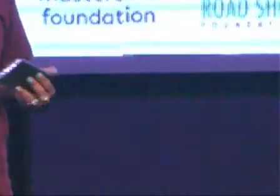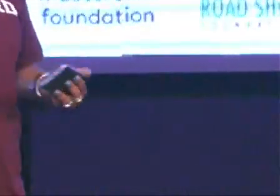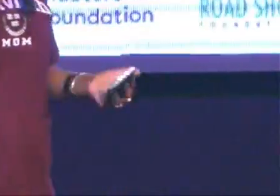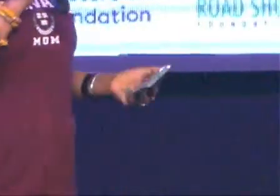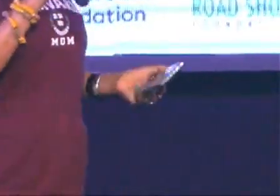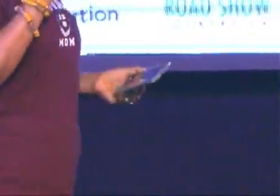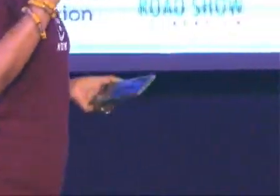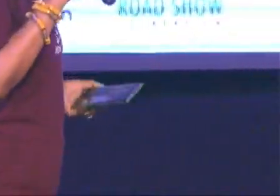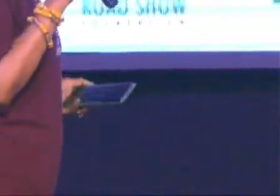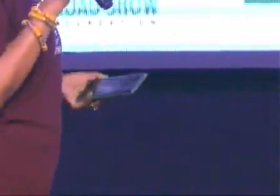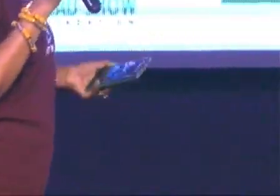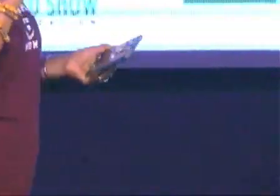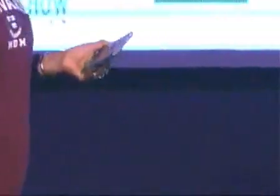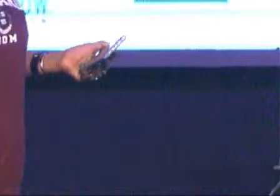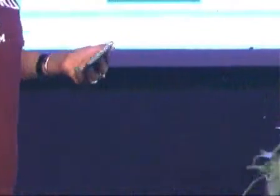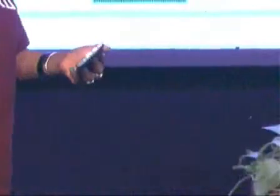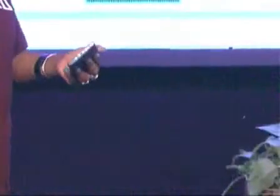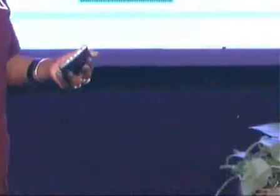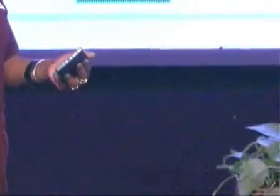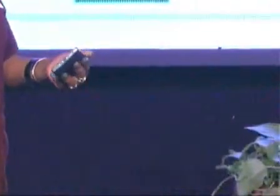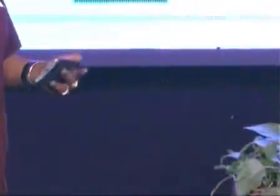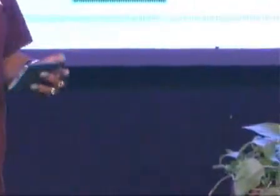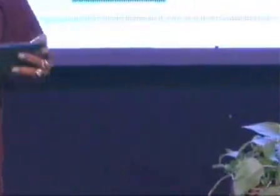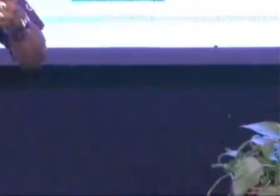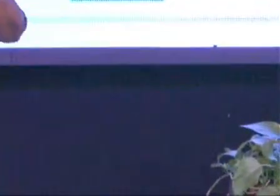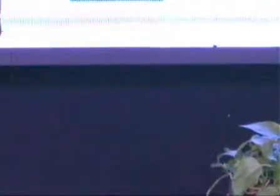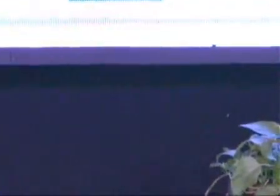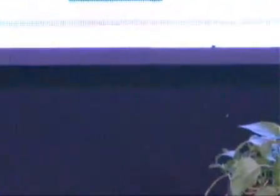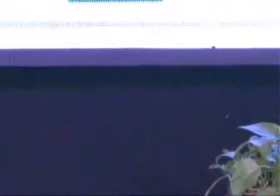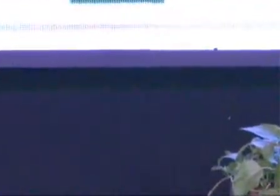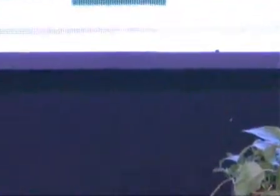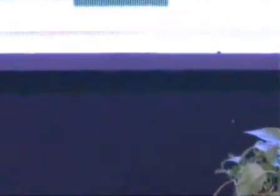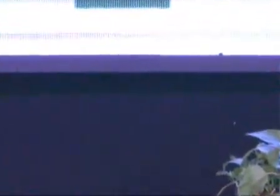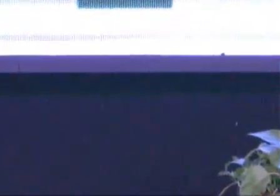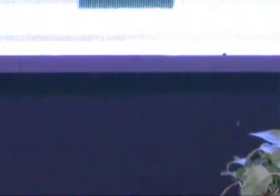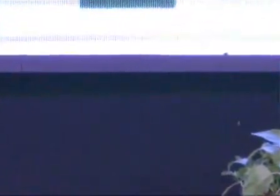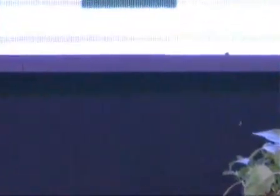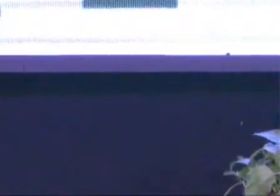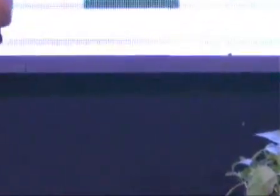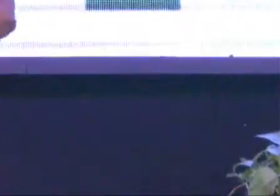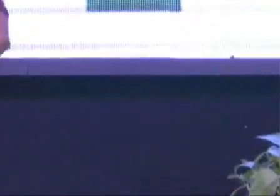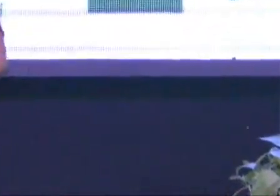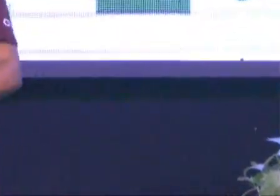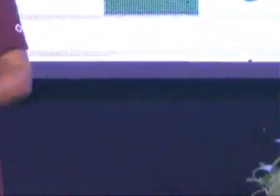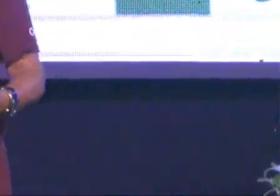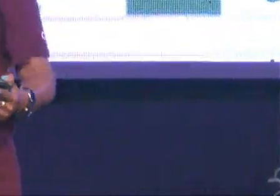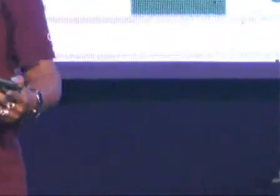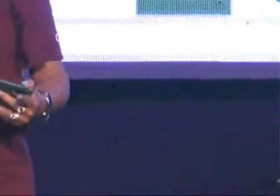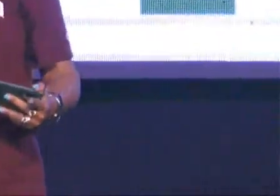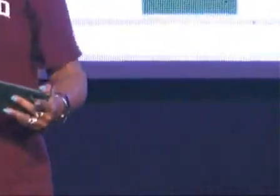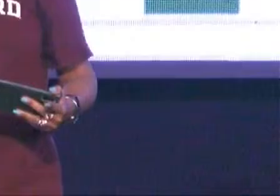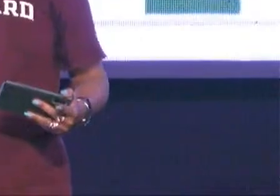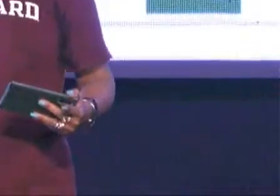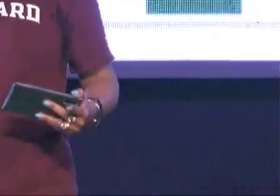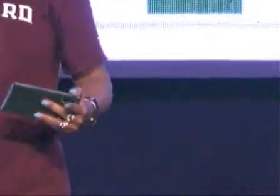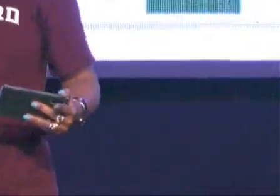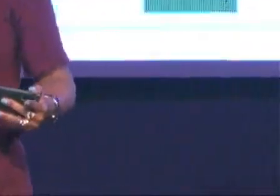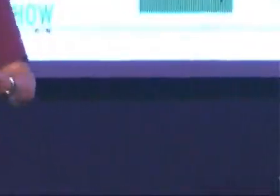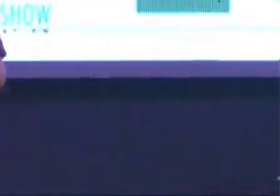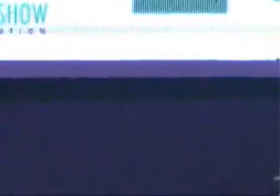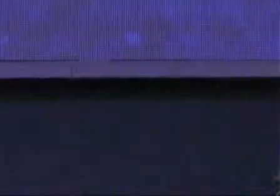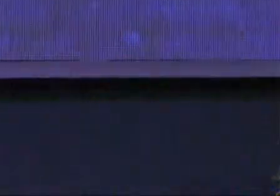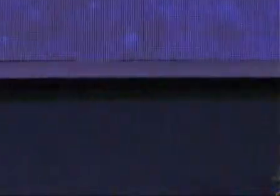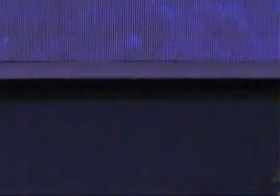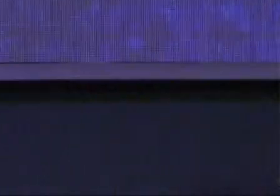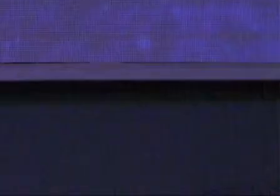BBC is born before computer. You were born computer was here. Okay?